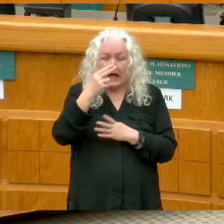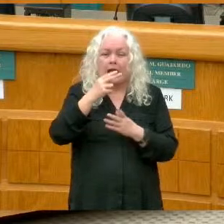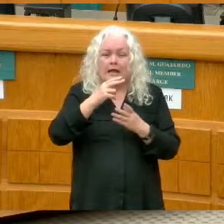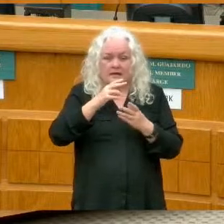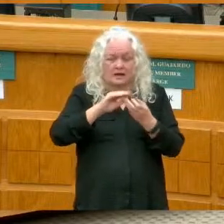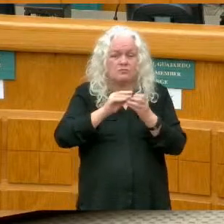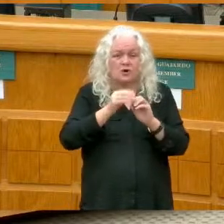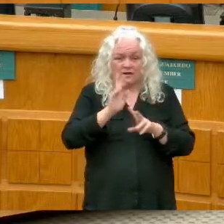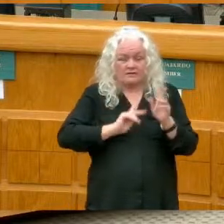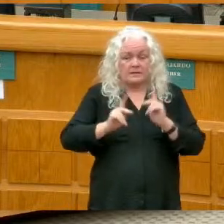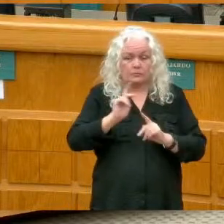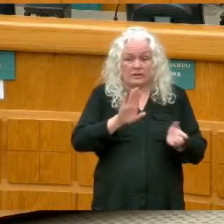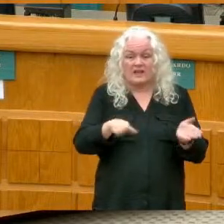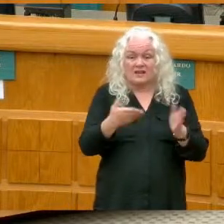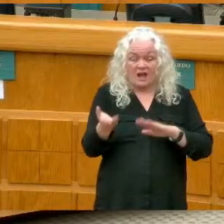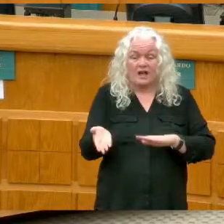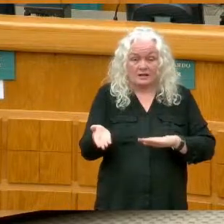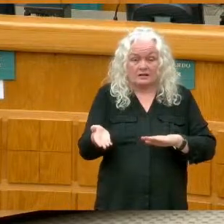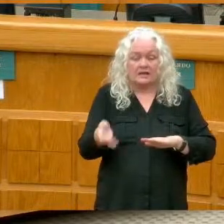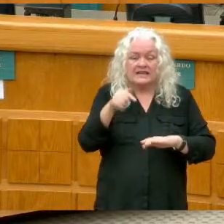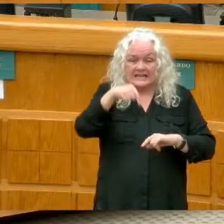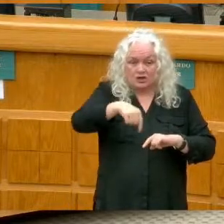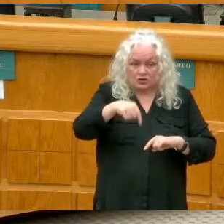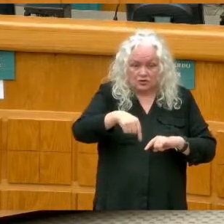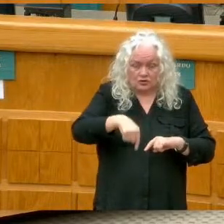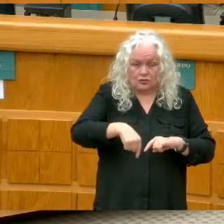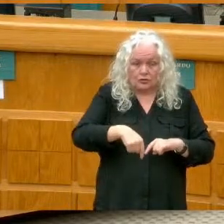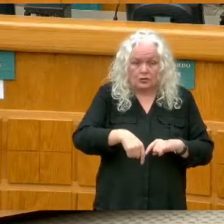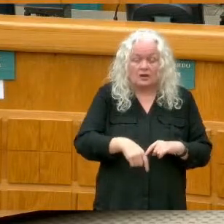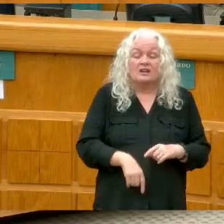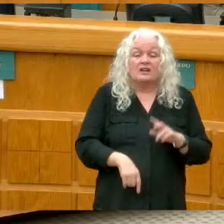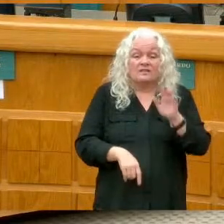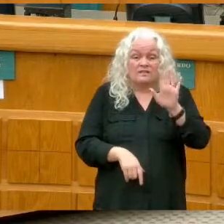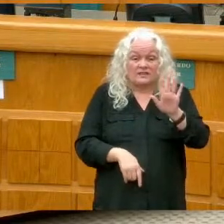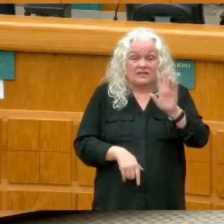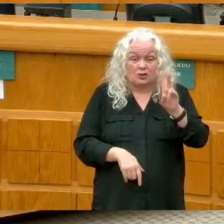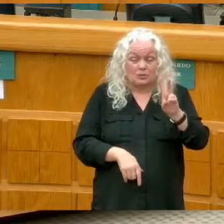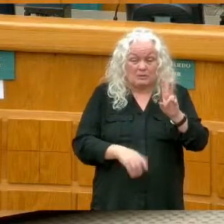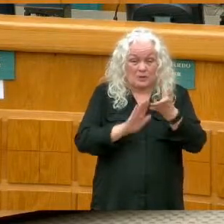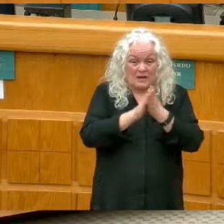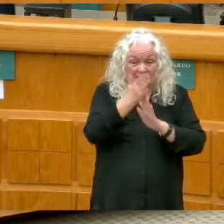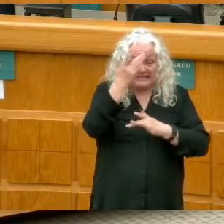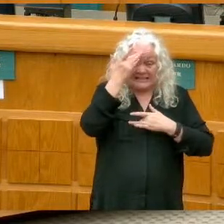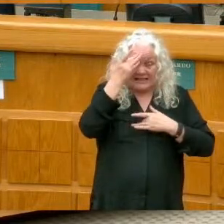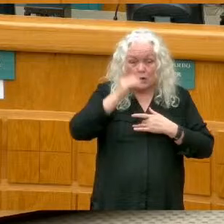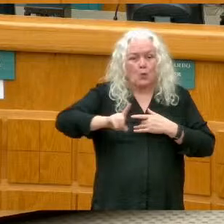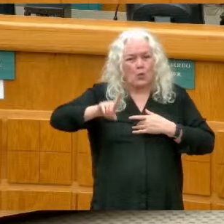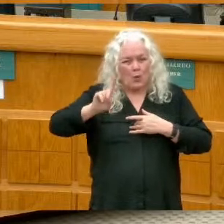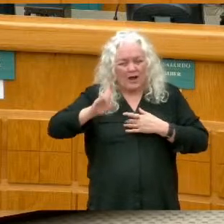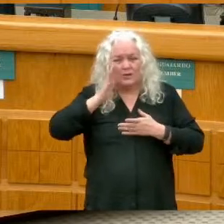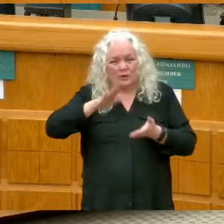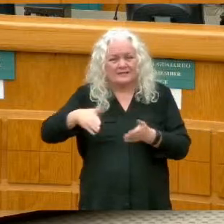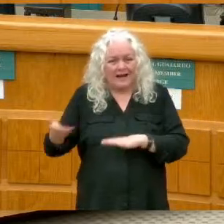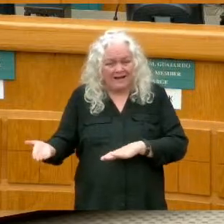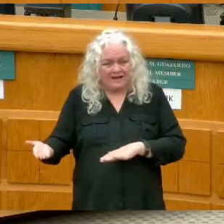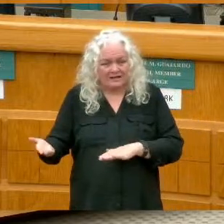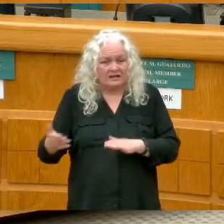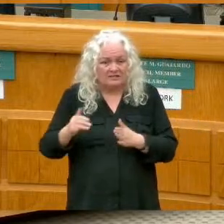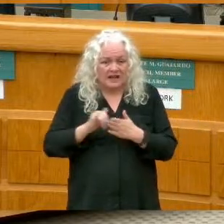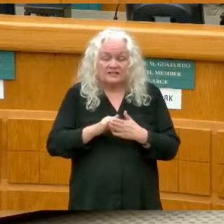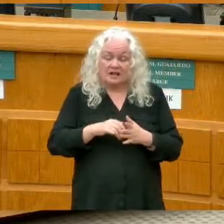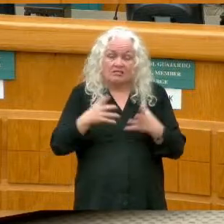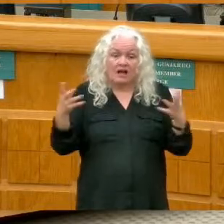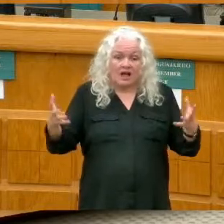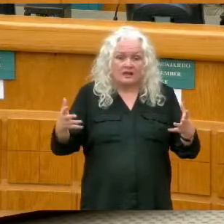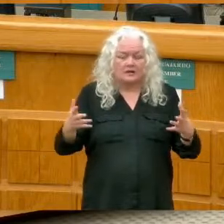per capita of death, 1 in 52. That makes it one of the top 10 counties. So